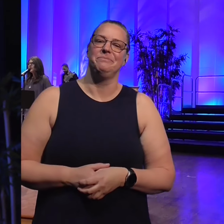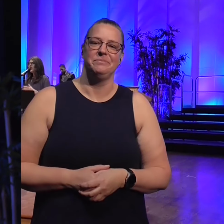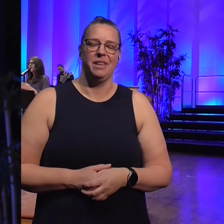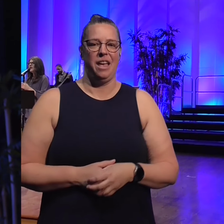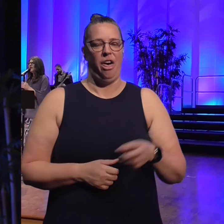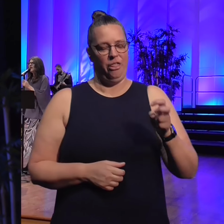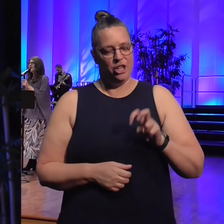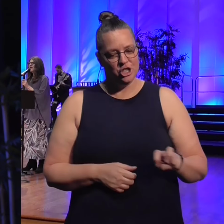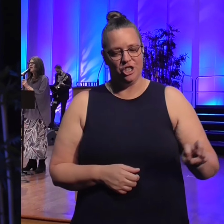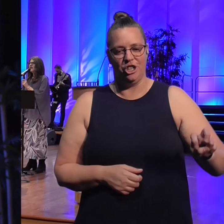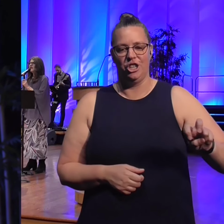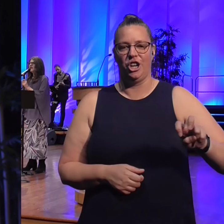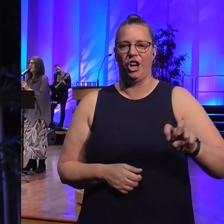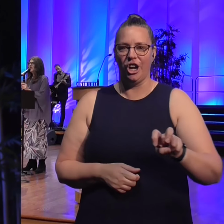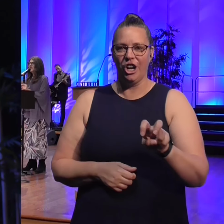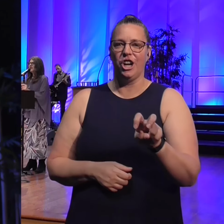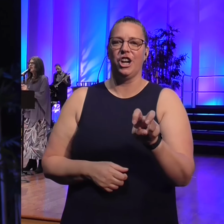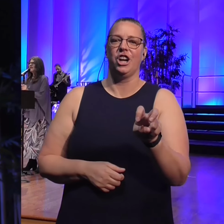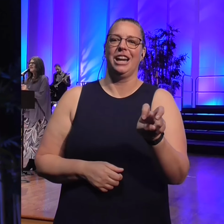the journey.